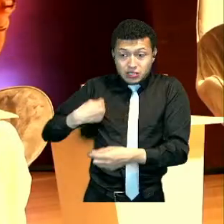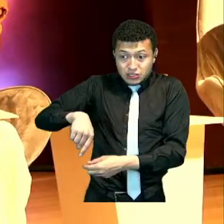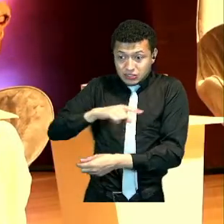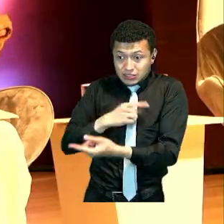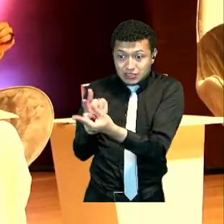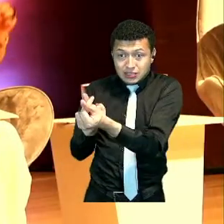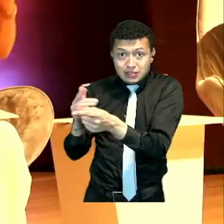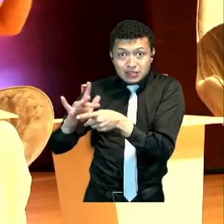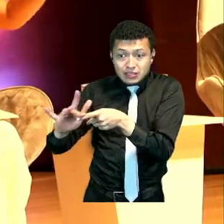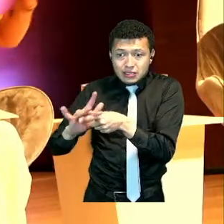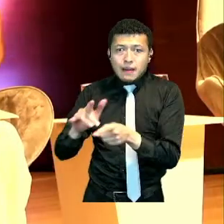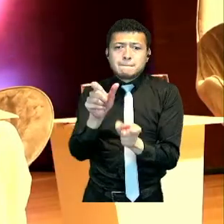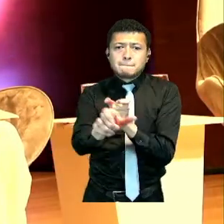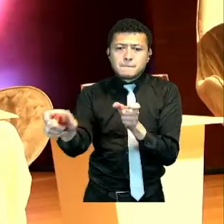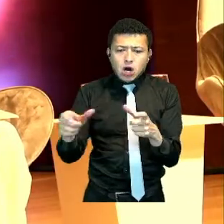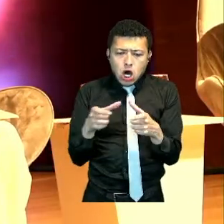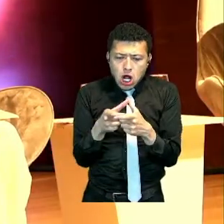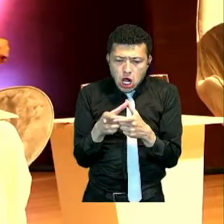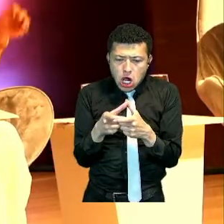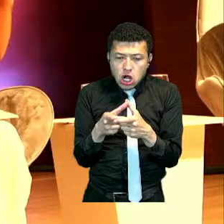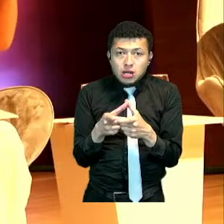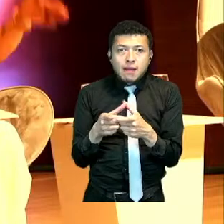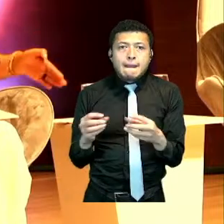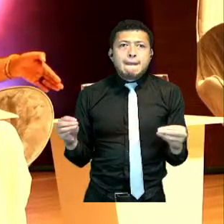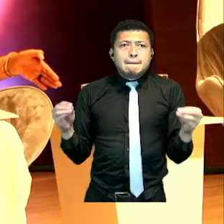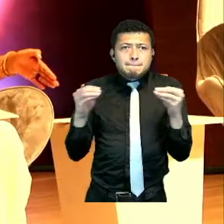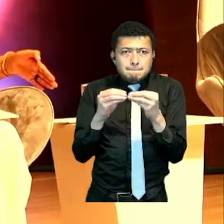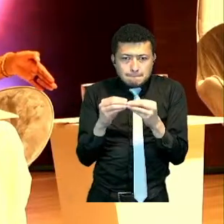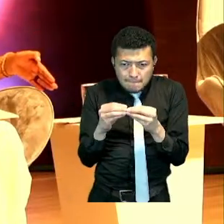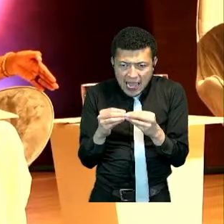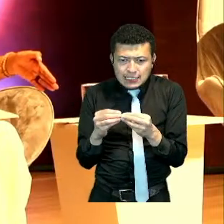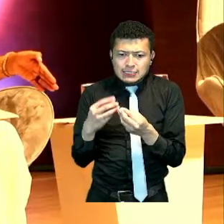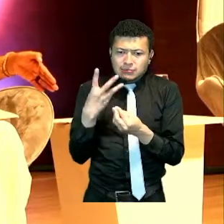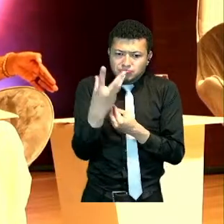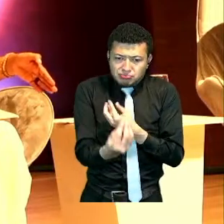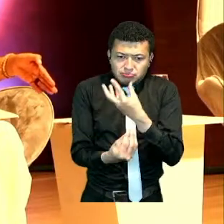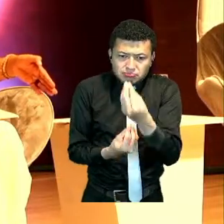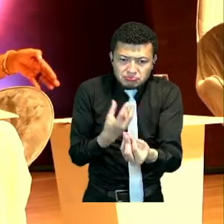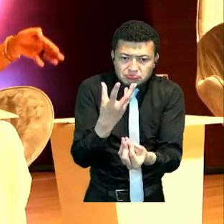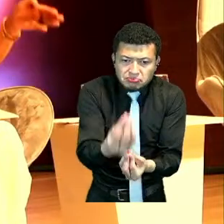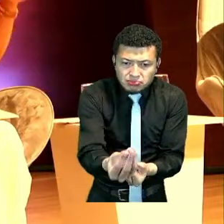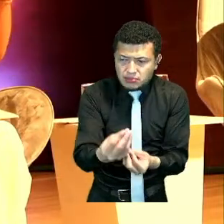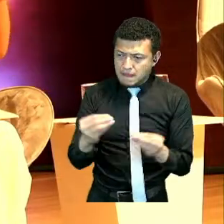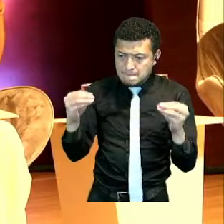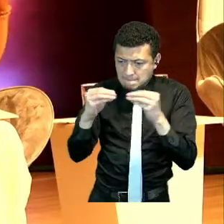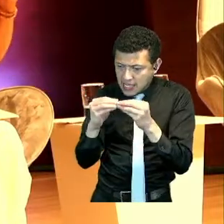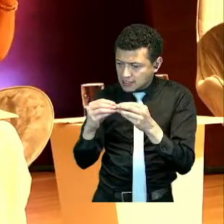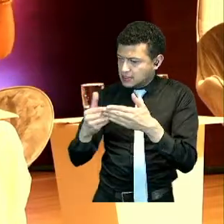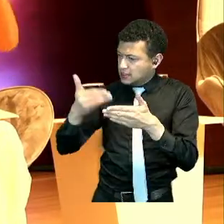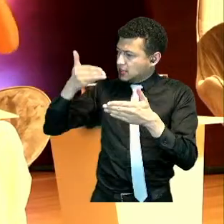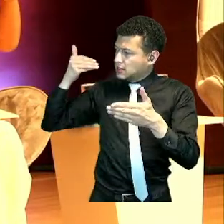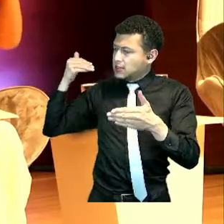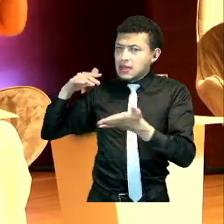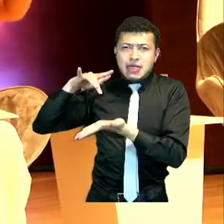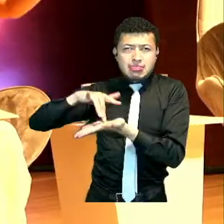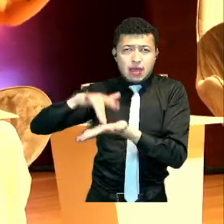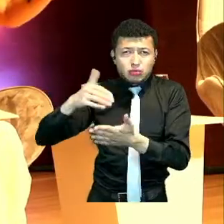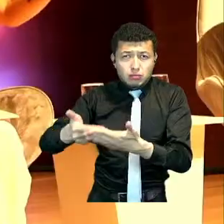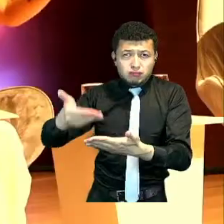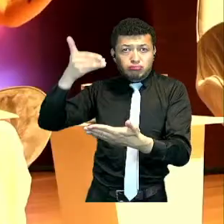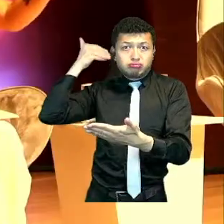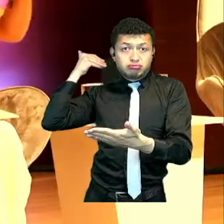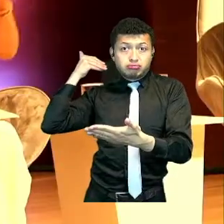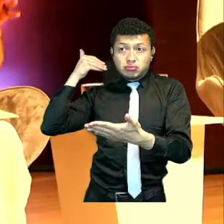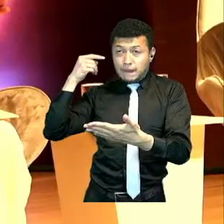are exercising summons different people, different generations, breaks the pattern of